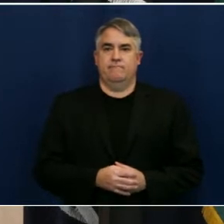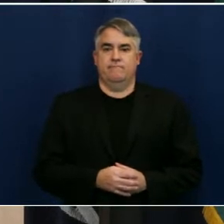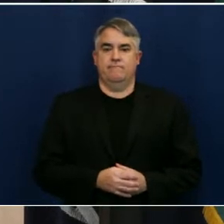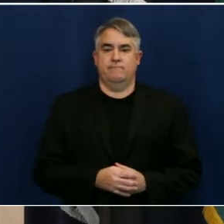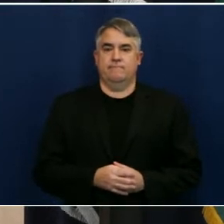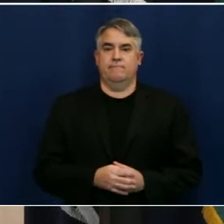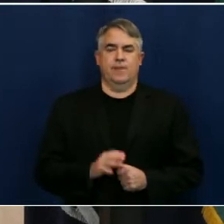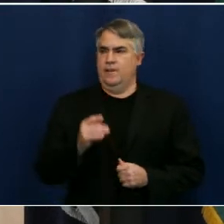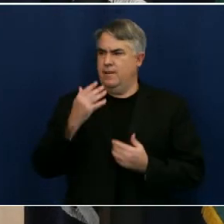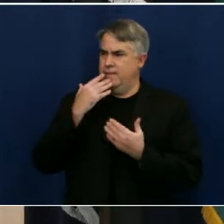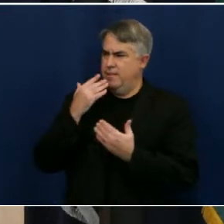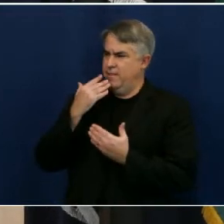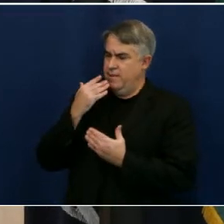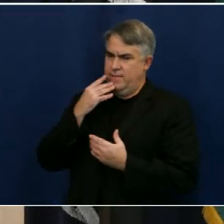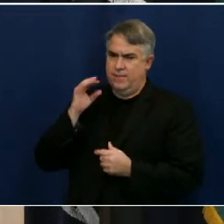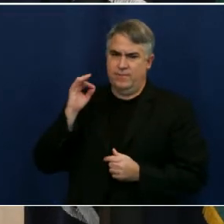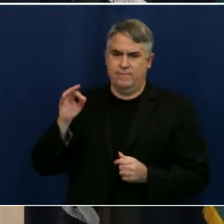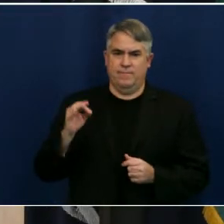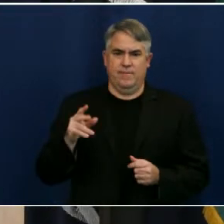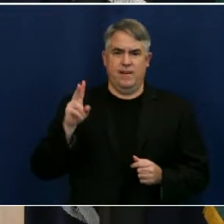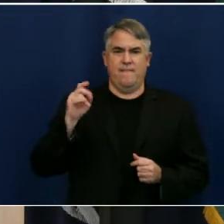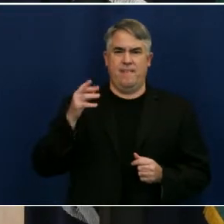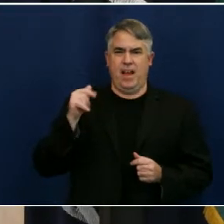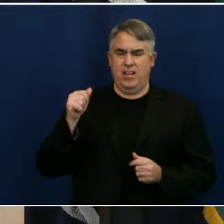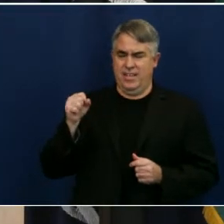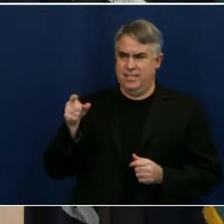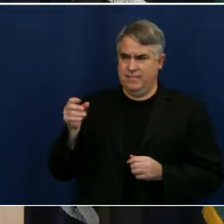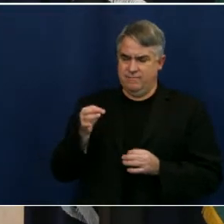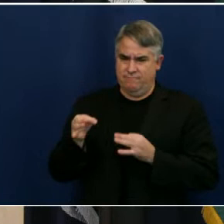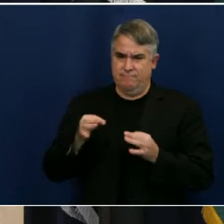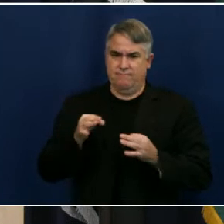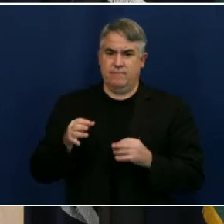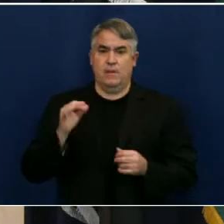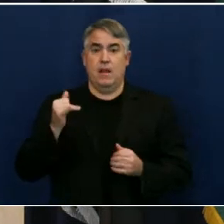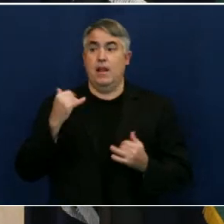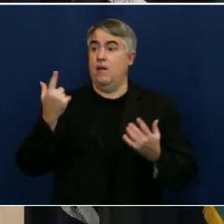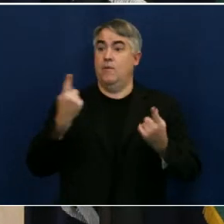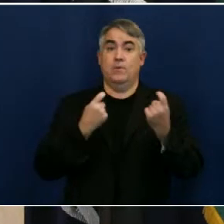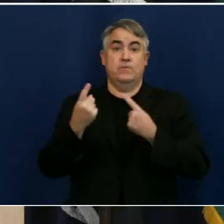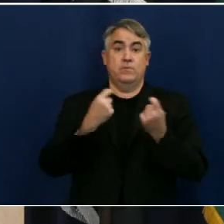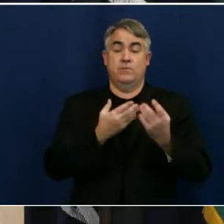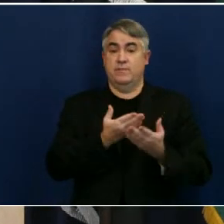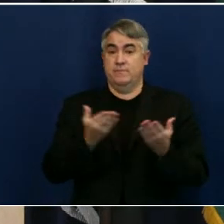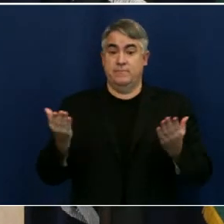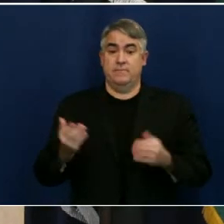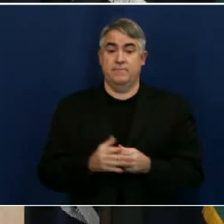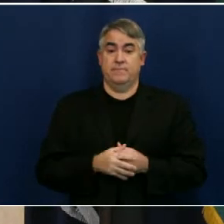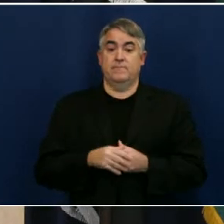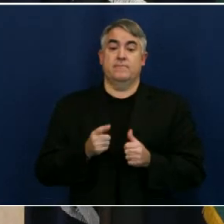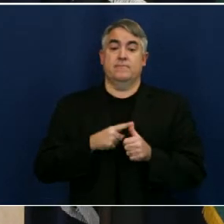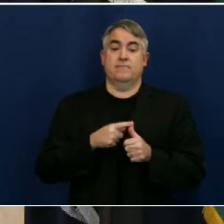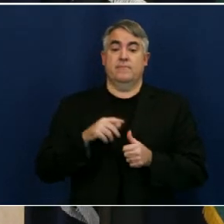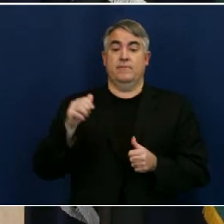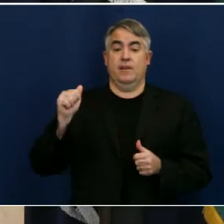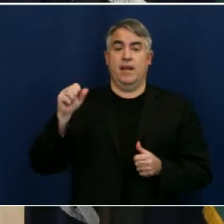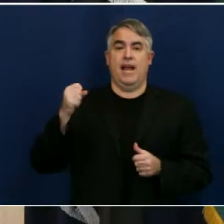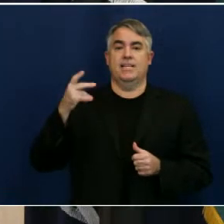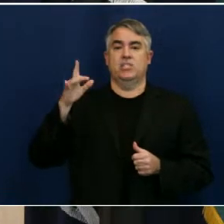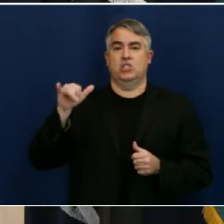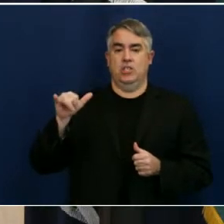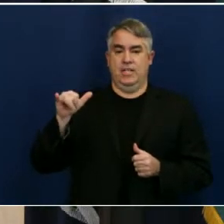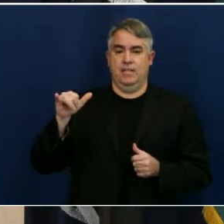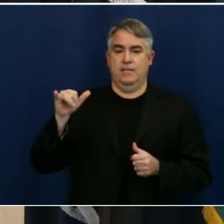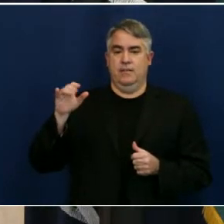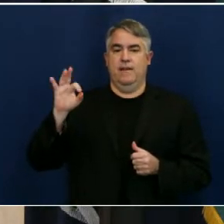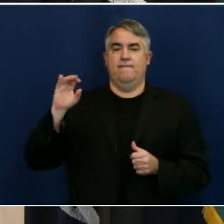Thank you, Supervisor Vargas. We'll now go to your questions, our call-in questions first. Ashley Jacobs, Fox 5. Hi,